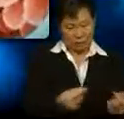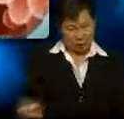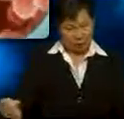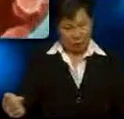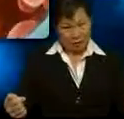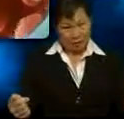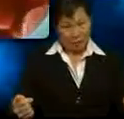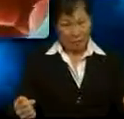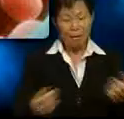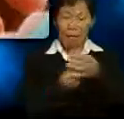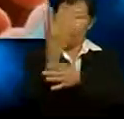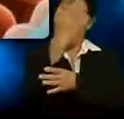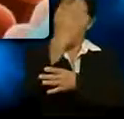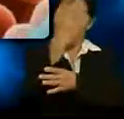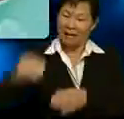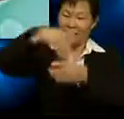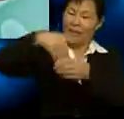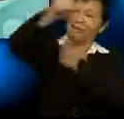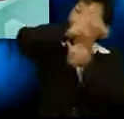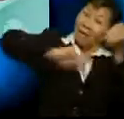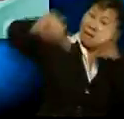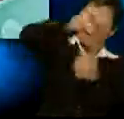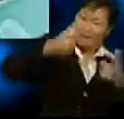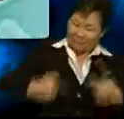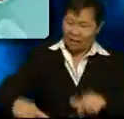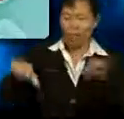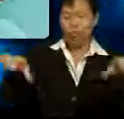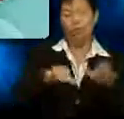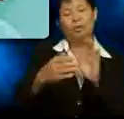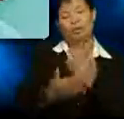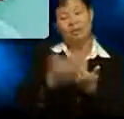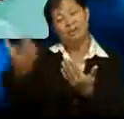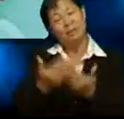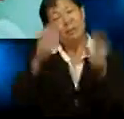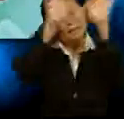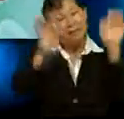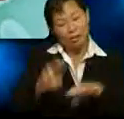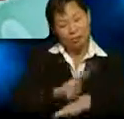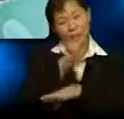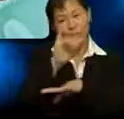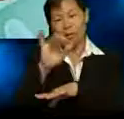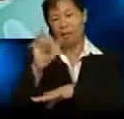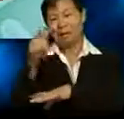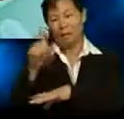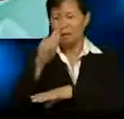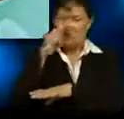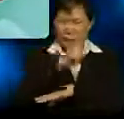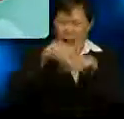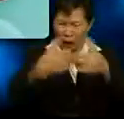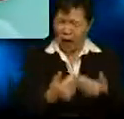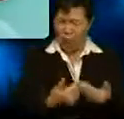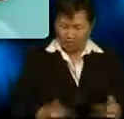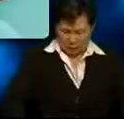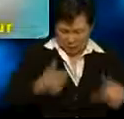on plants, and even in the air. Let's do a simple experiment using yeast to see how